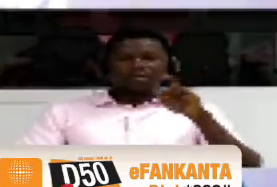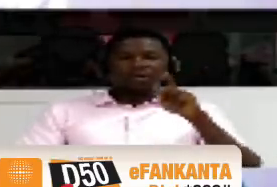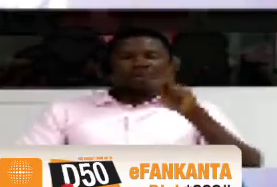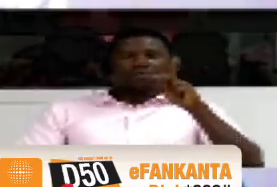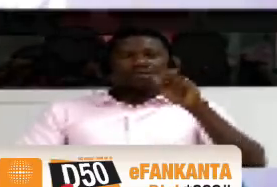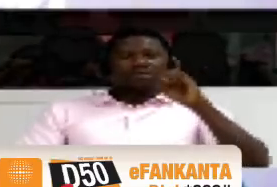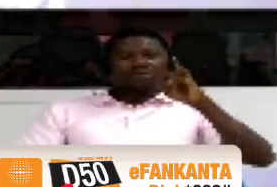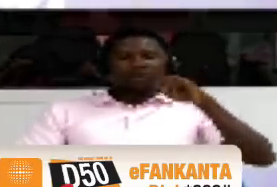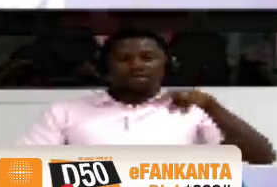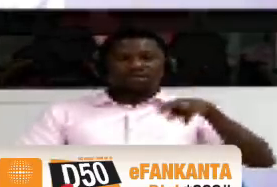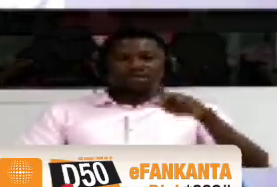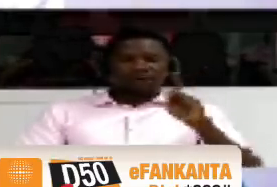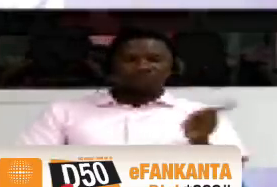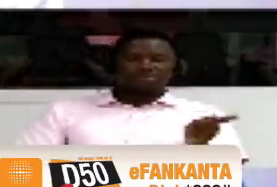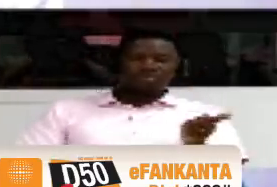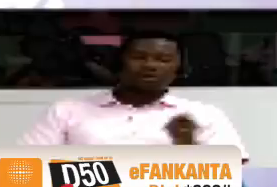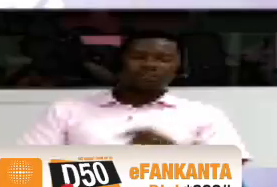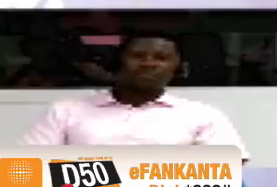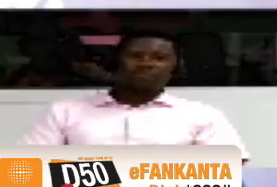And